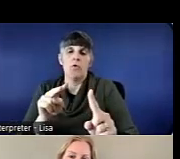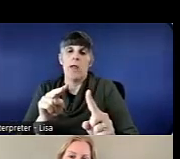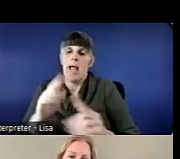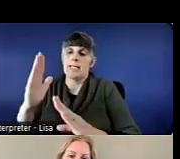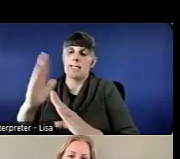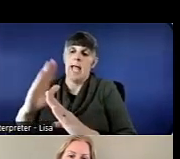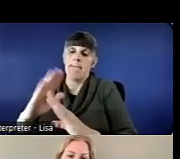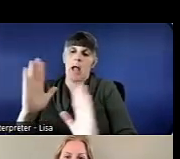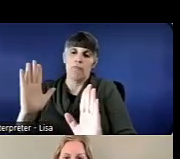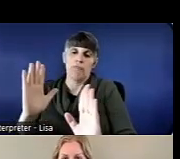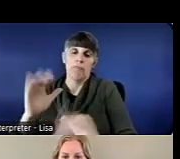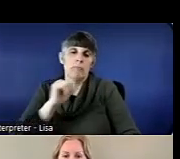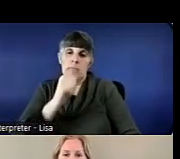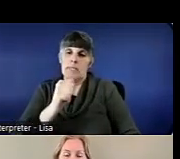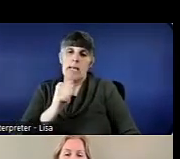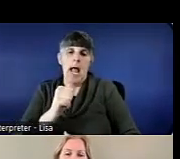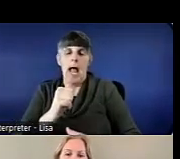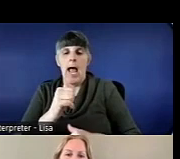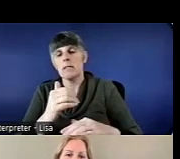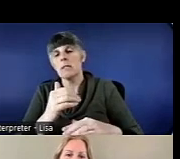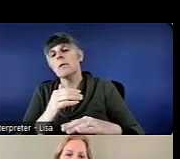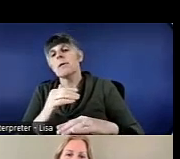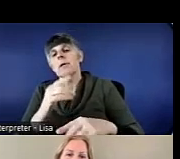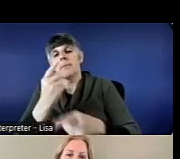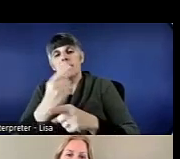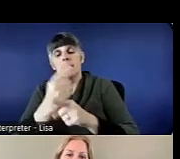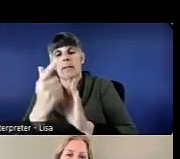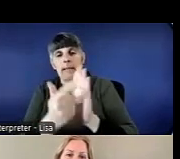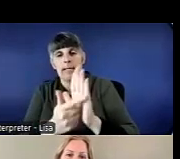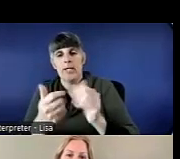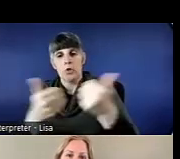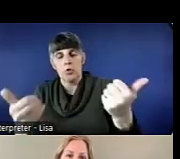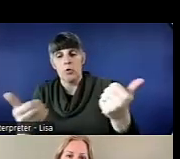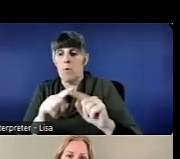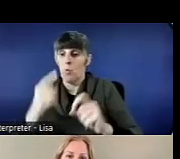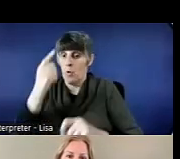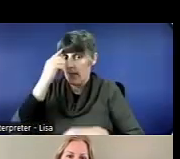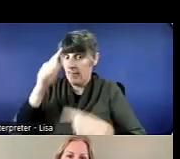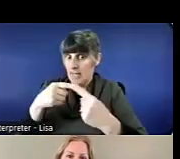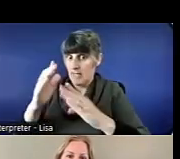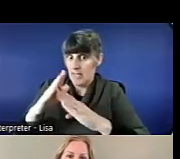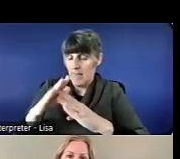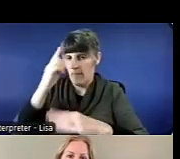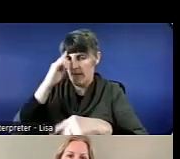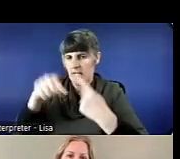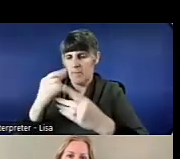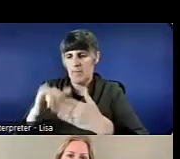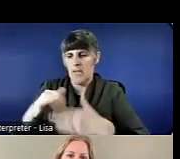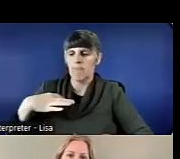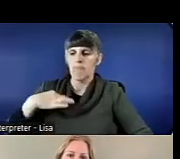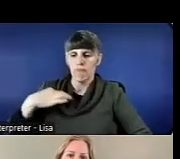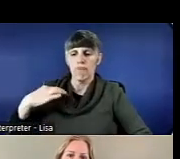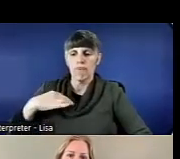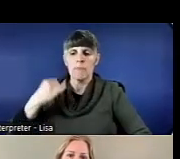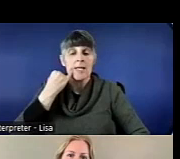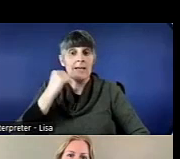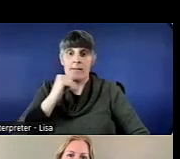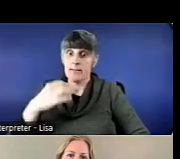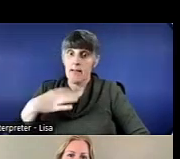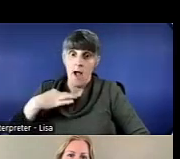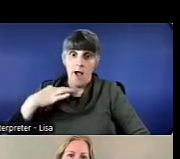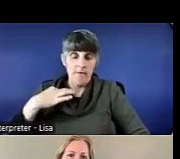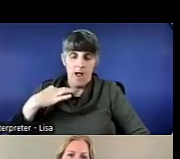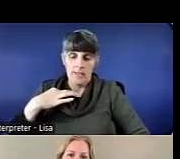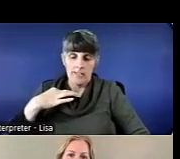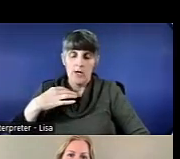and therefore not a prohibited seclusion. But when we think of a timeout, we think of something that is voluntary. And if it's not